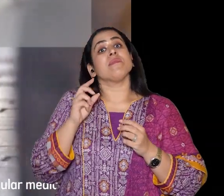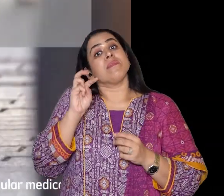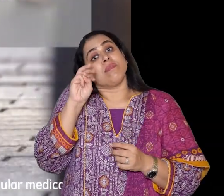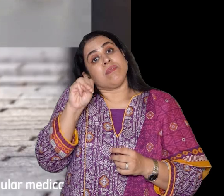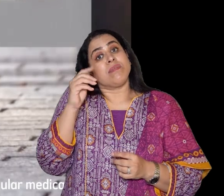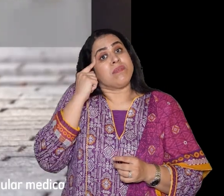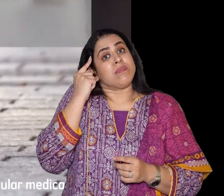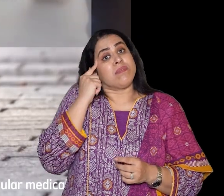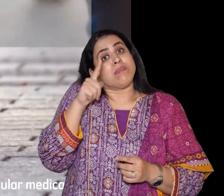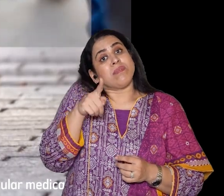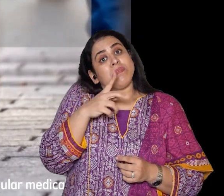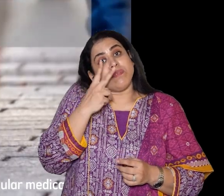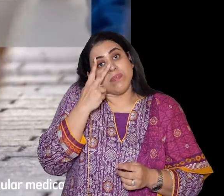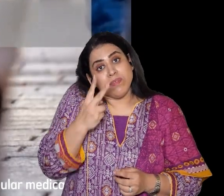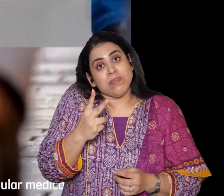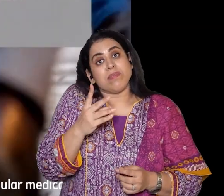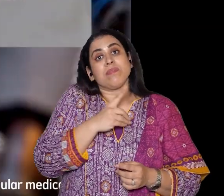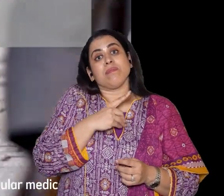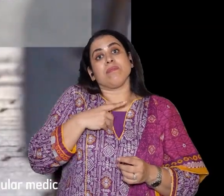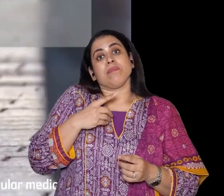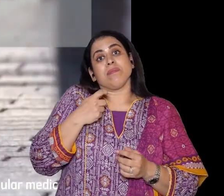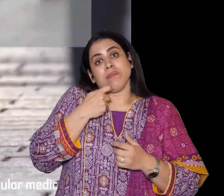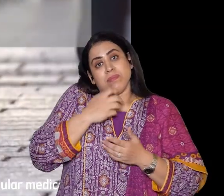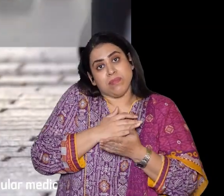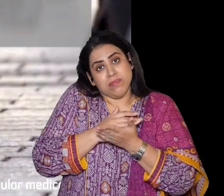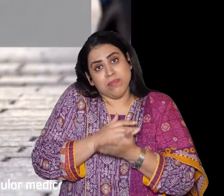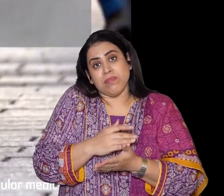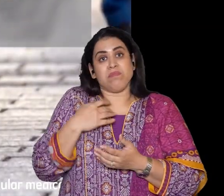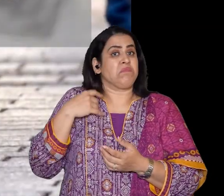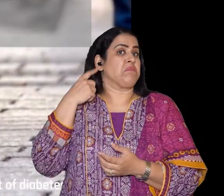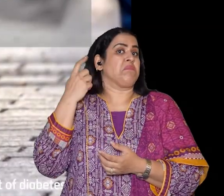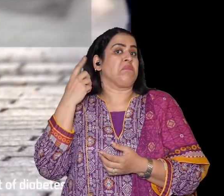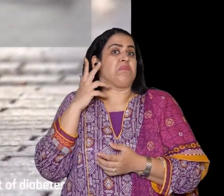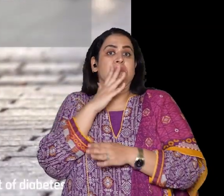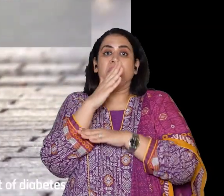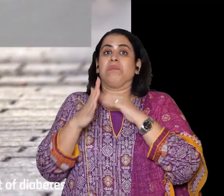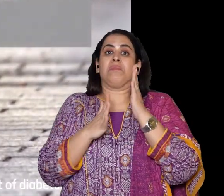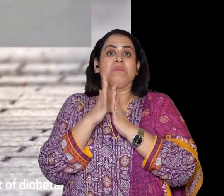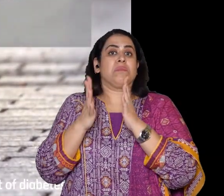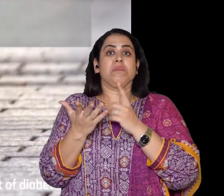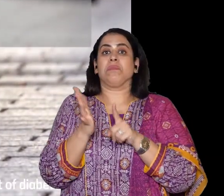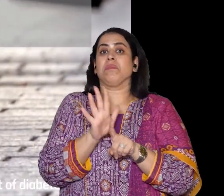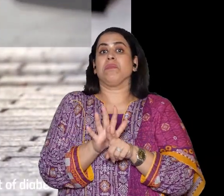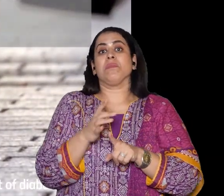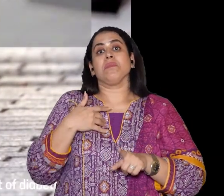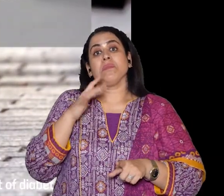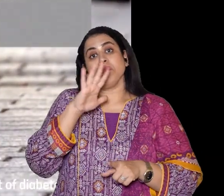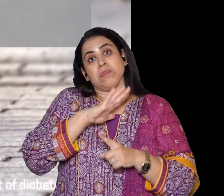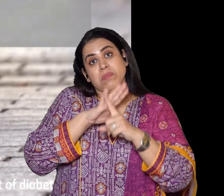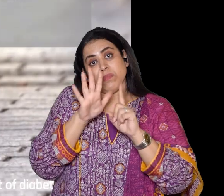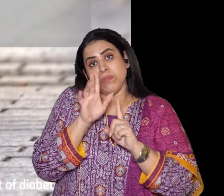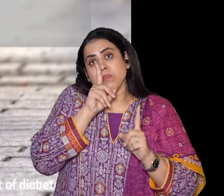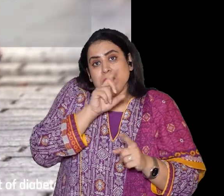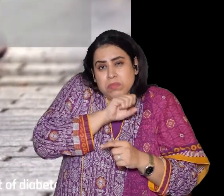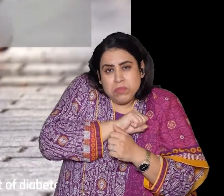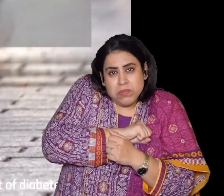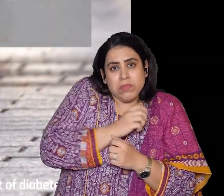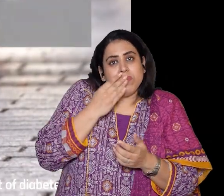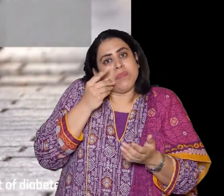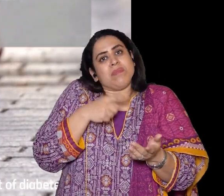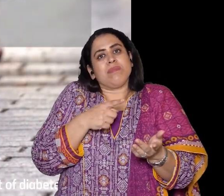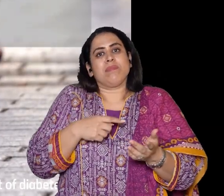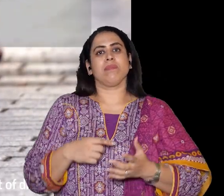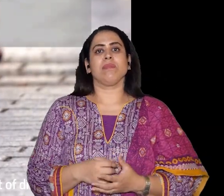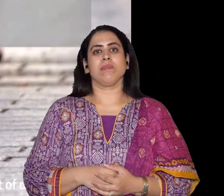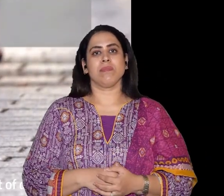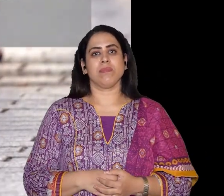hands. Make informed choices, seek regular medical advice, and don't ignore the signs. Together, we can fight the